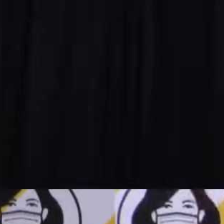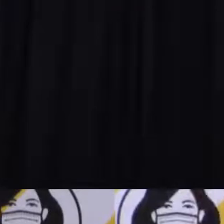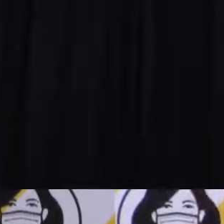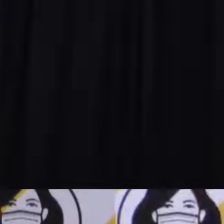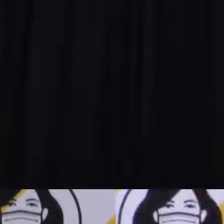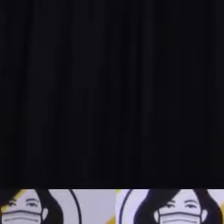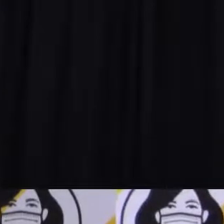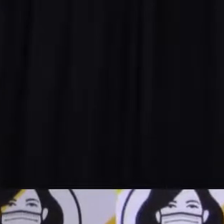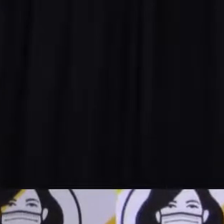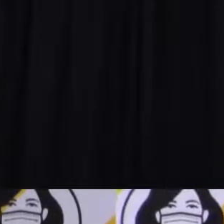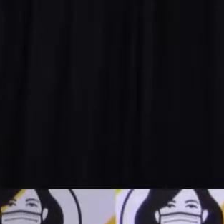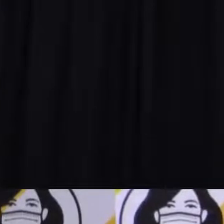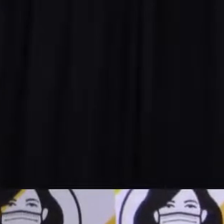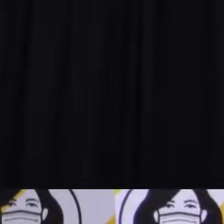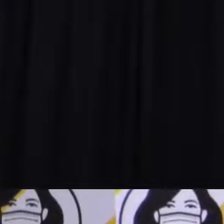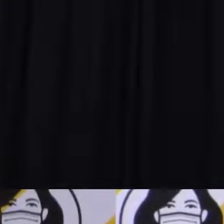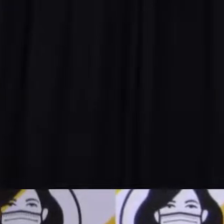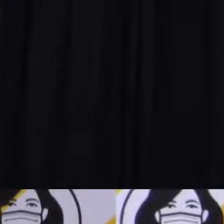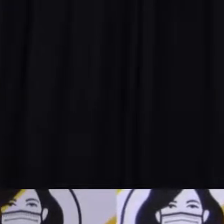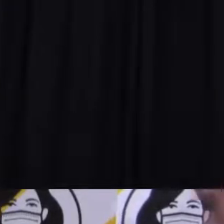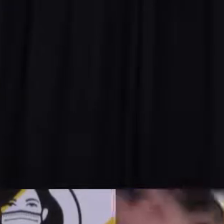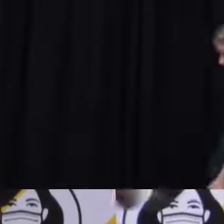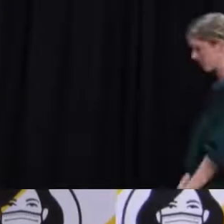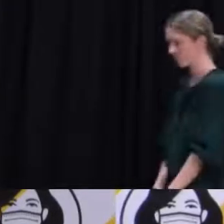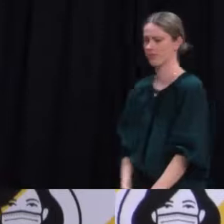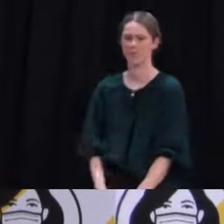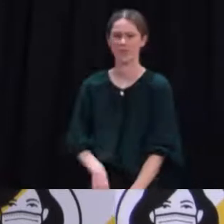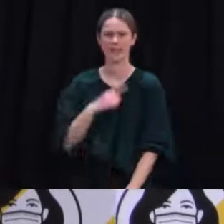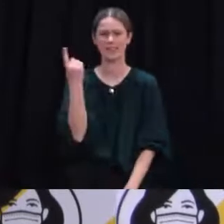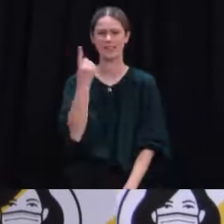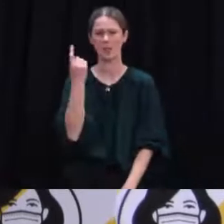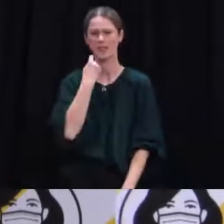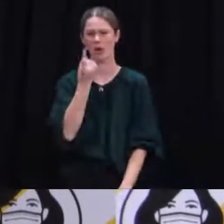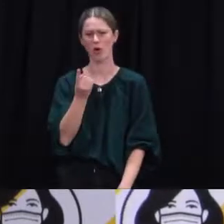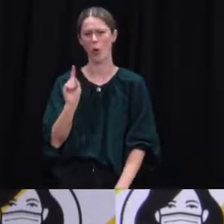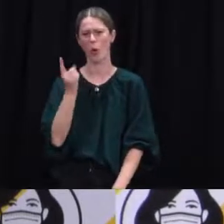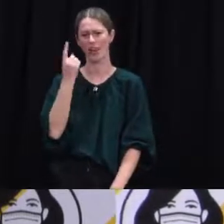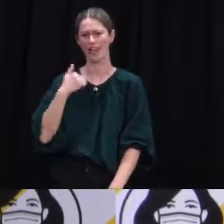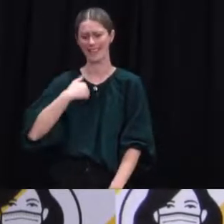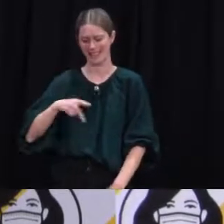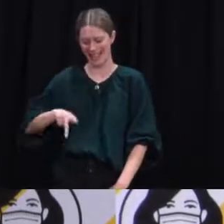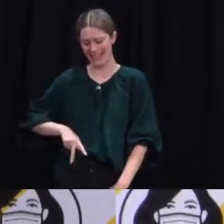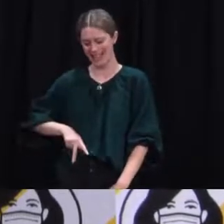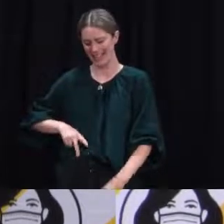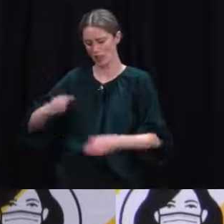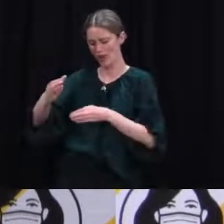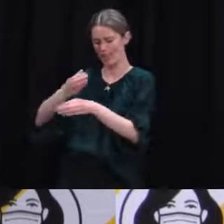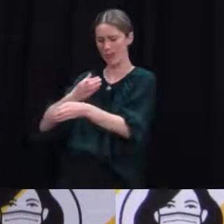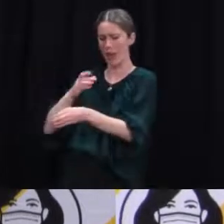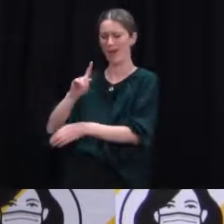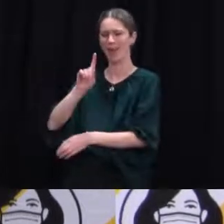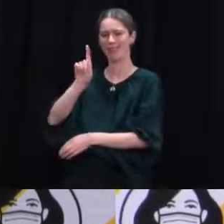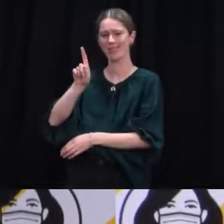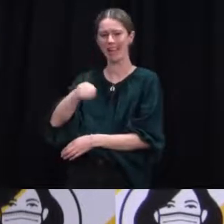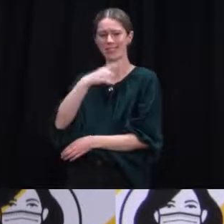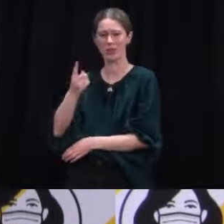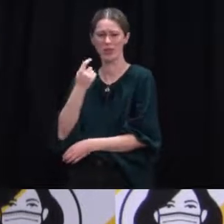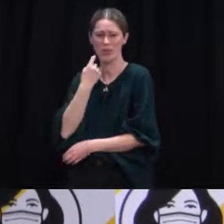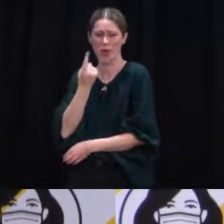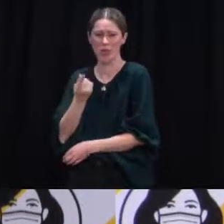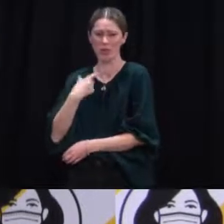I've just got one page out of a very long report. In the front here. A life-saving kidney transplant's been cancelled in Auckland tomorrow as